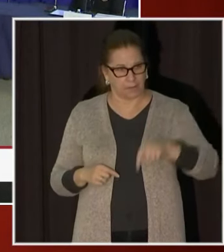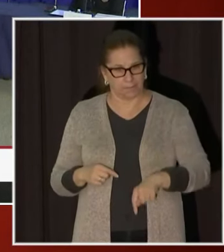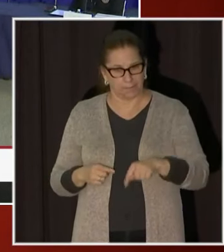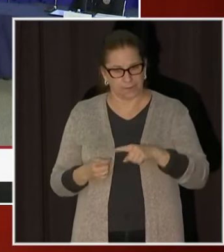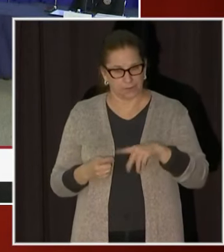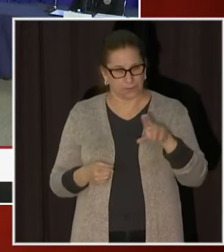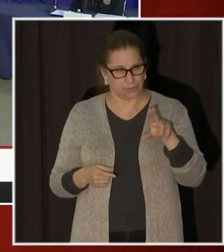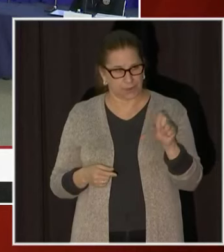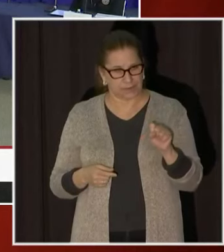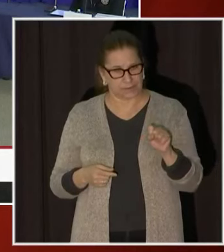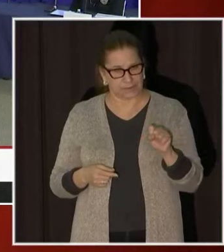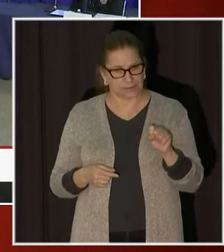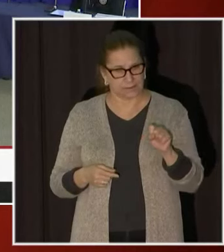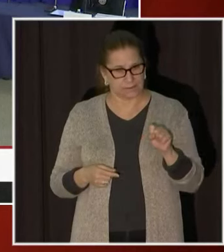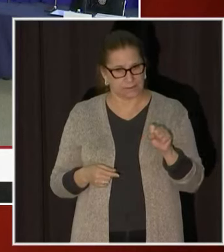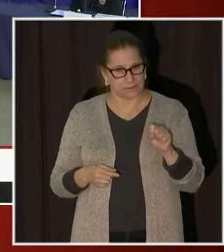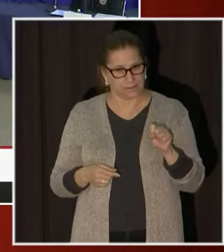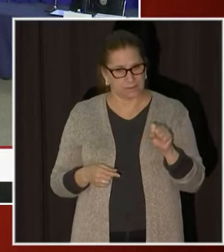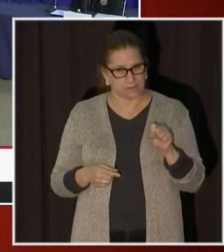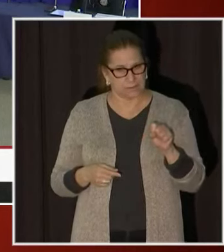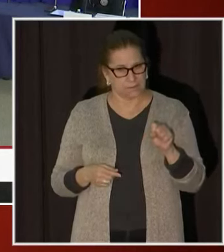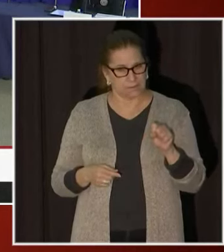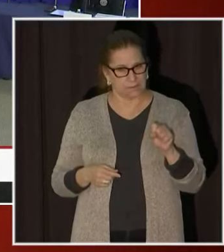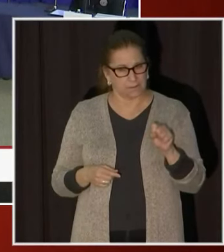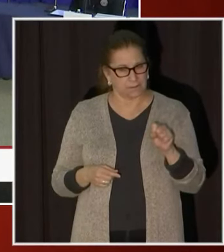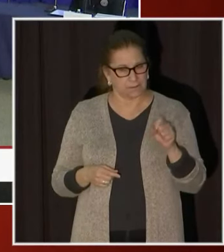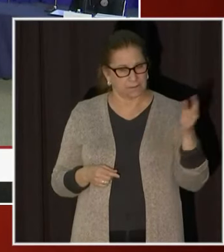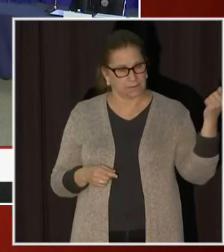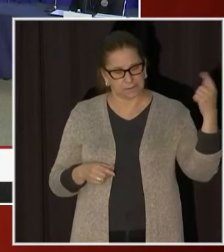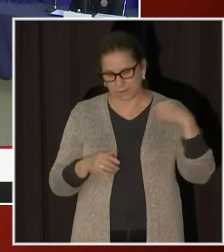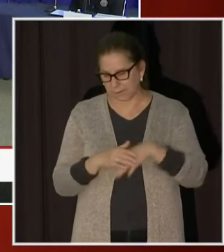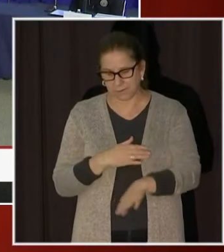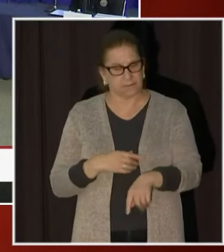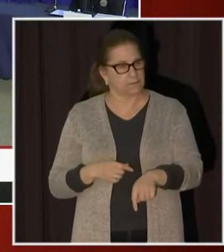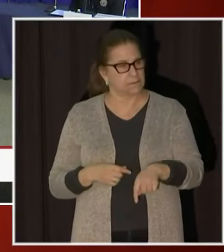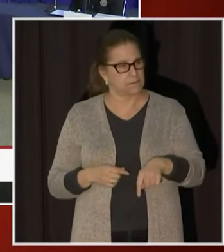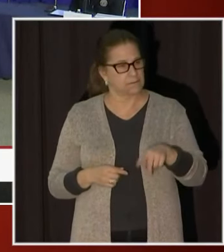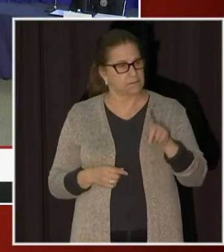and who it came from in the federal government. Chris?